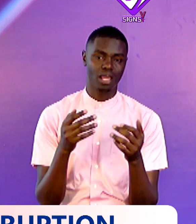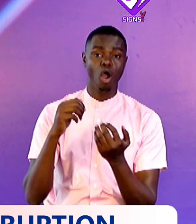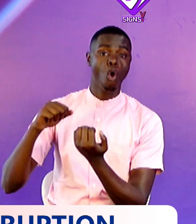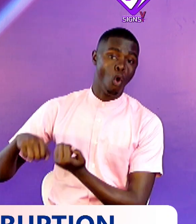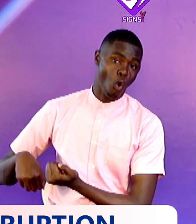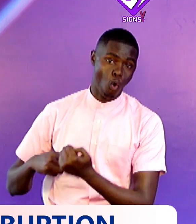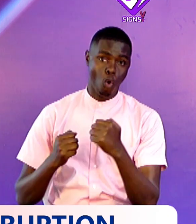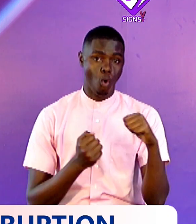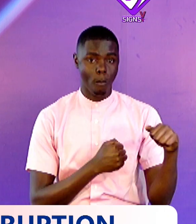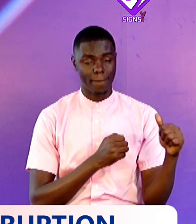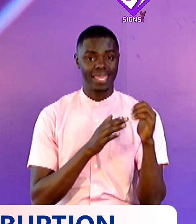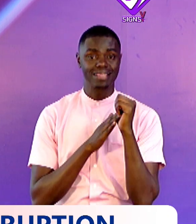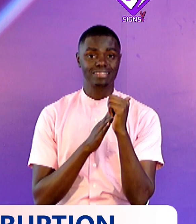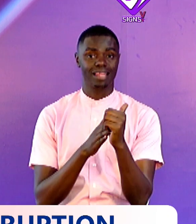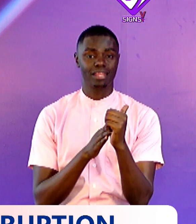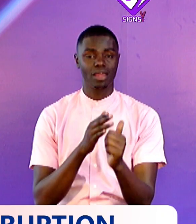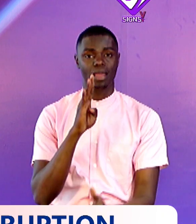is led by